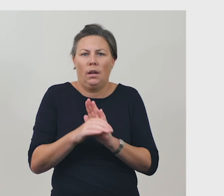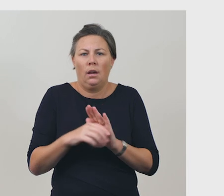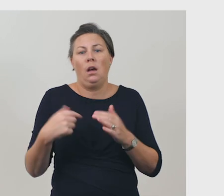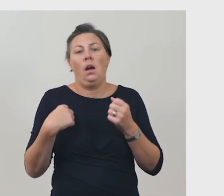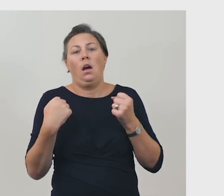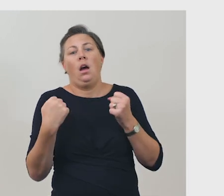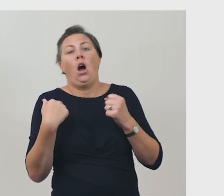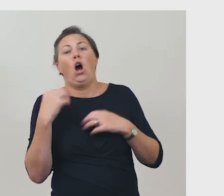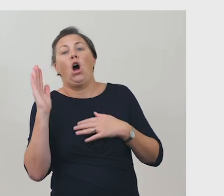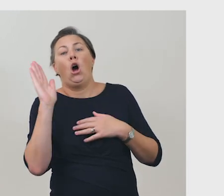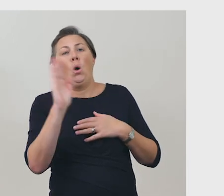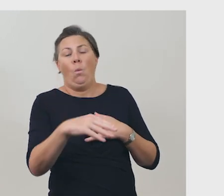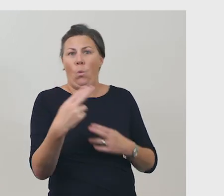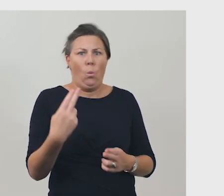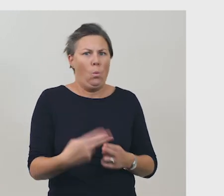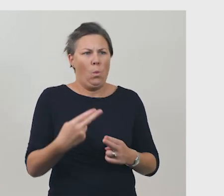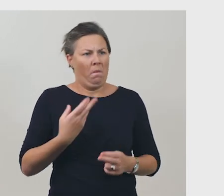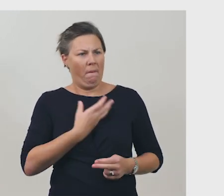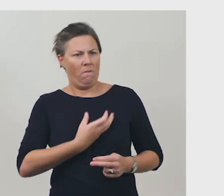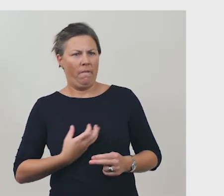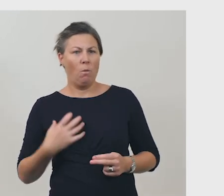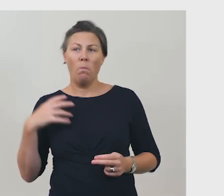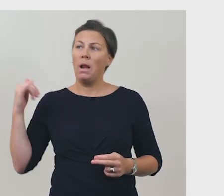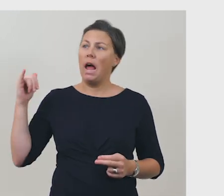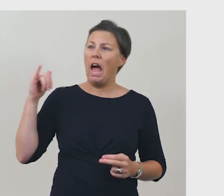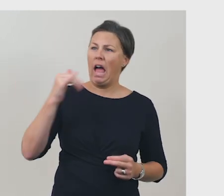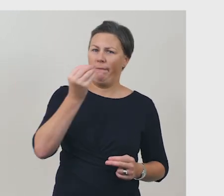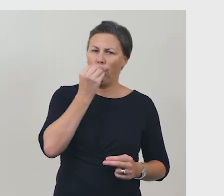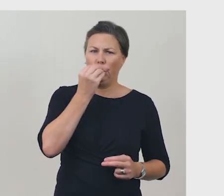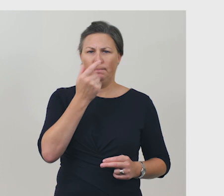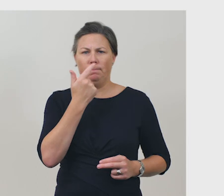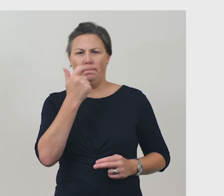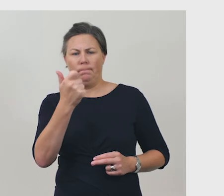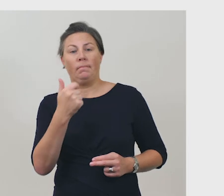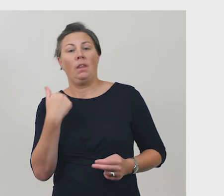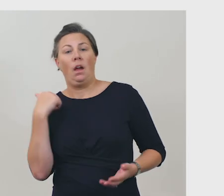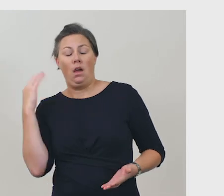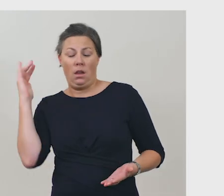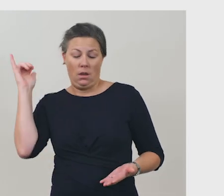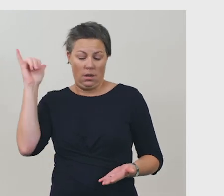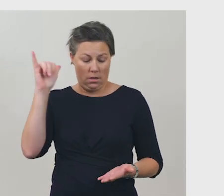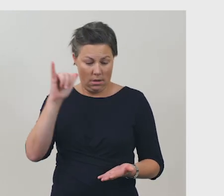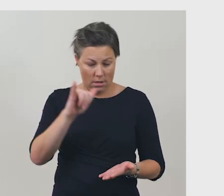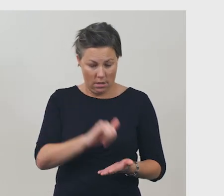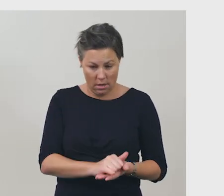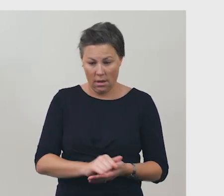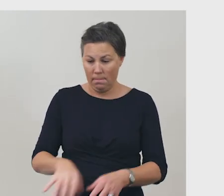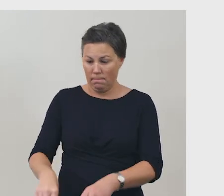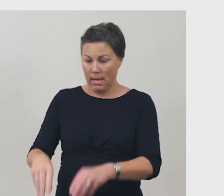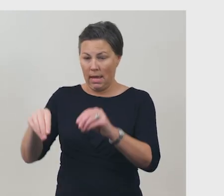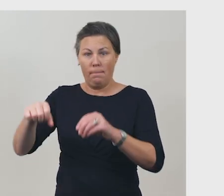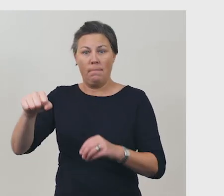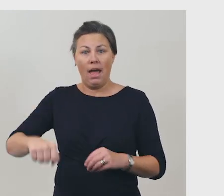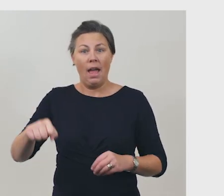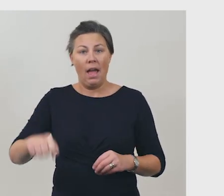on the plane was nourishing. When I arrived at the airport, my luggage was waiting for me and I was driven home in an